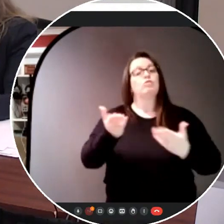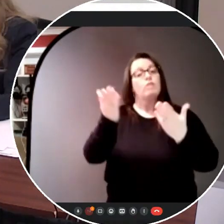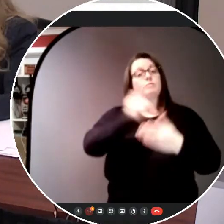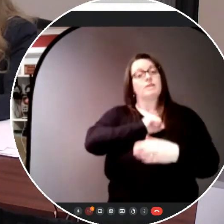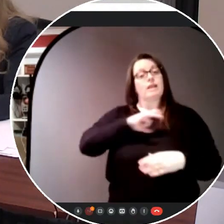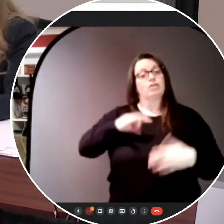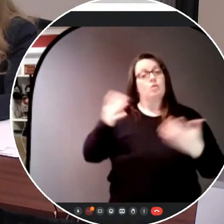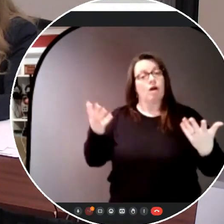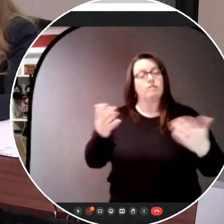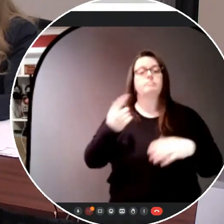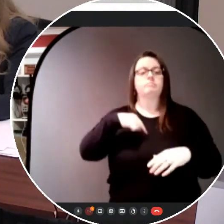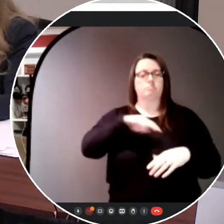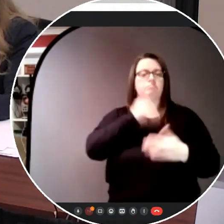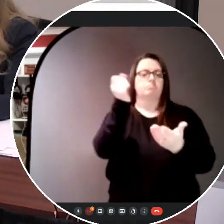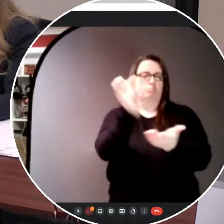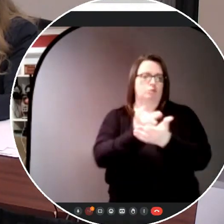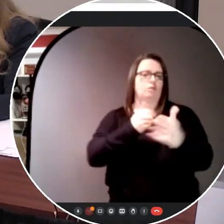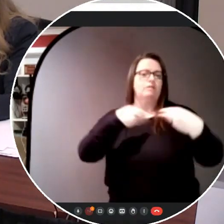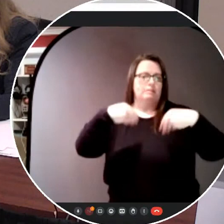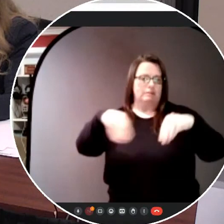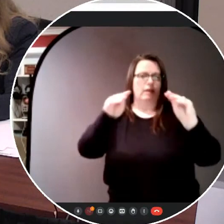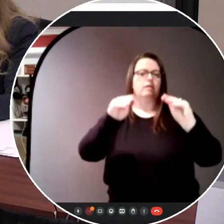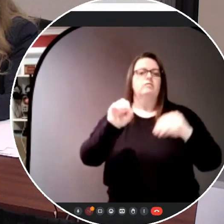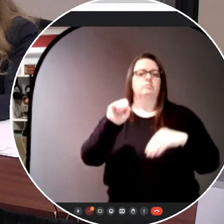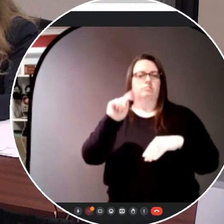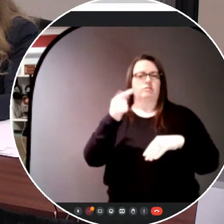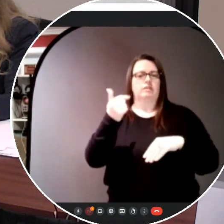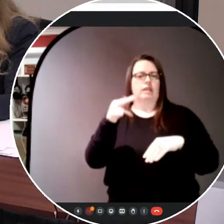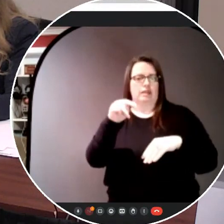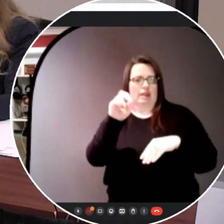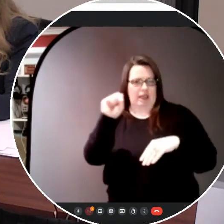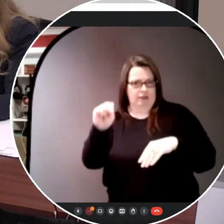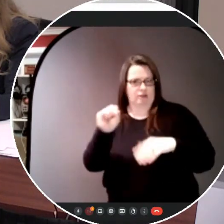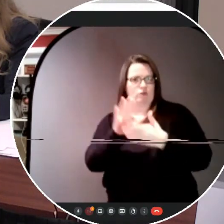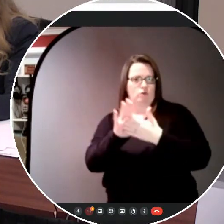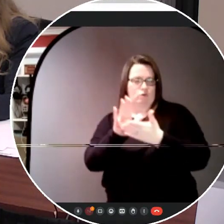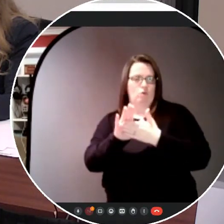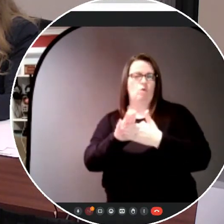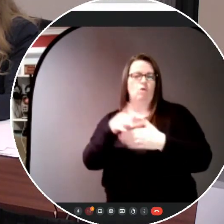the sale of the former St. Agnes School in Pooch Cove to